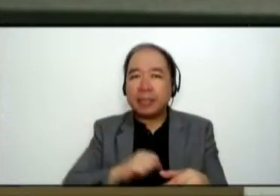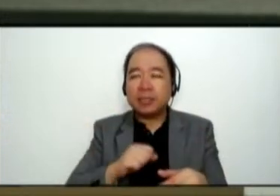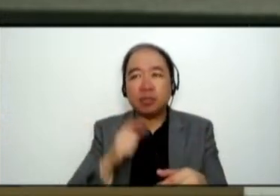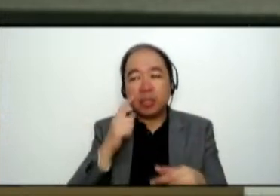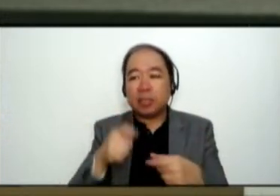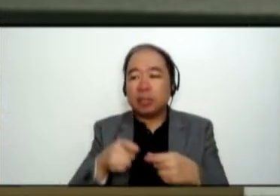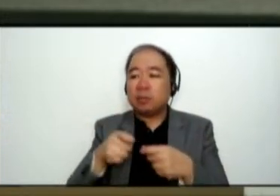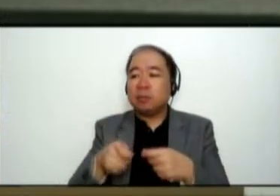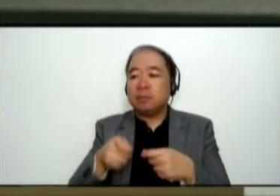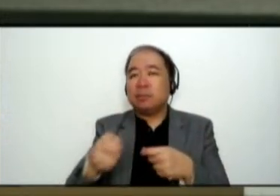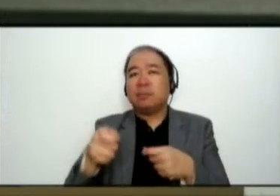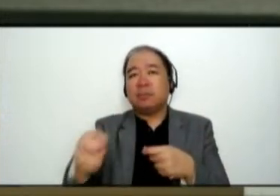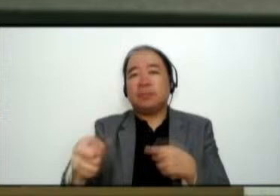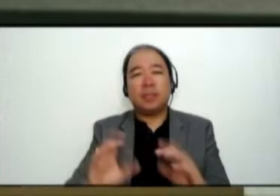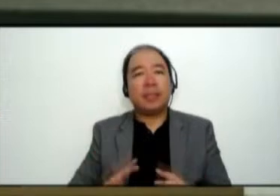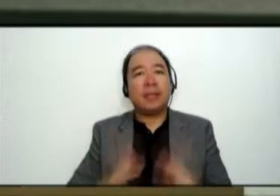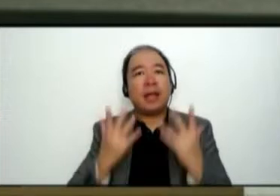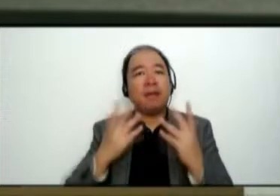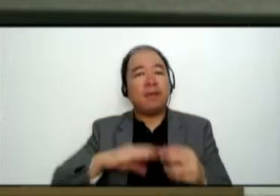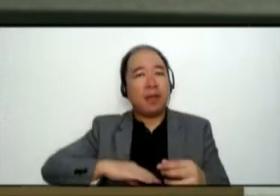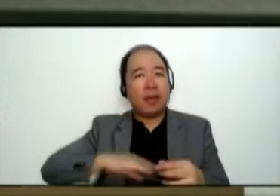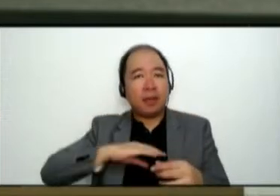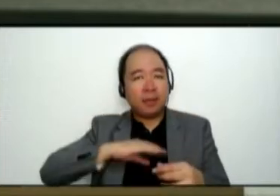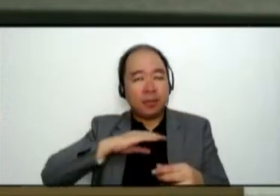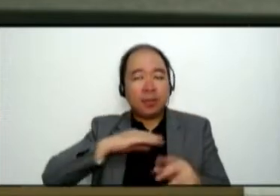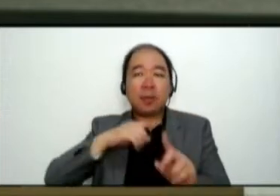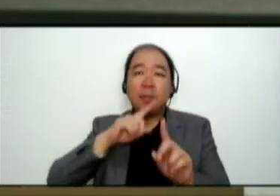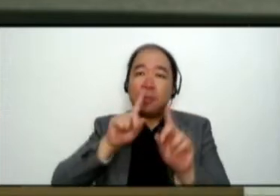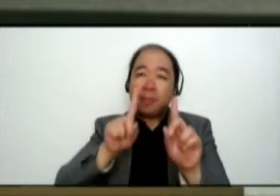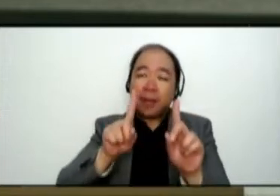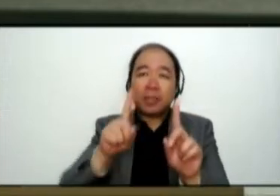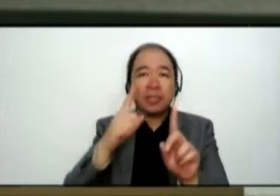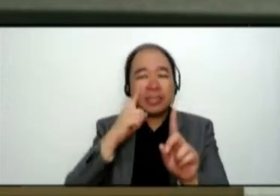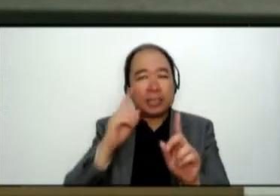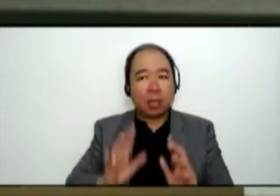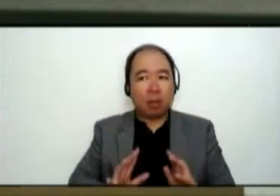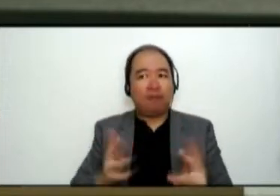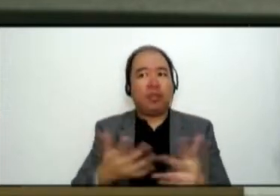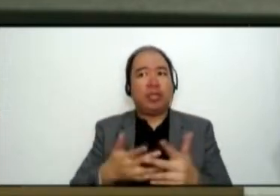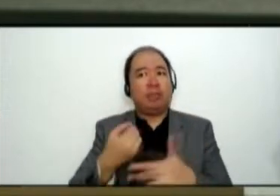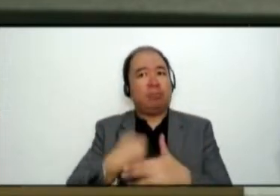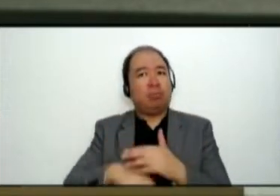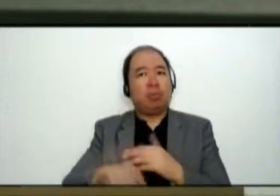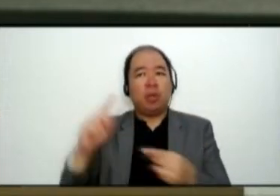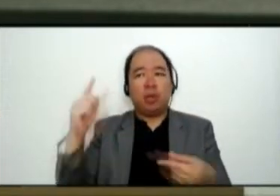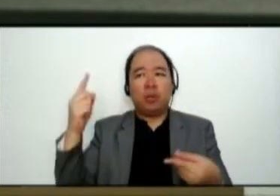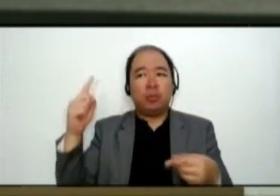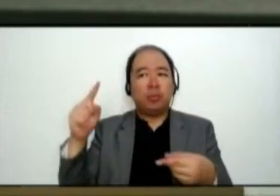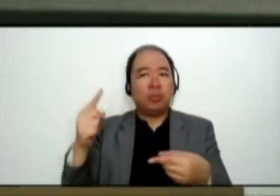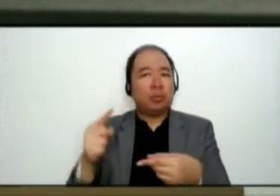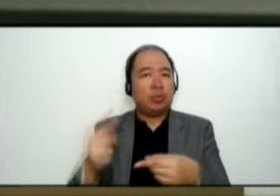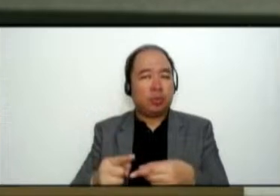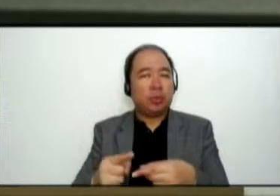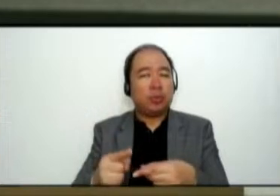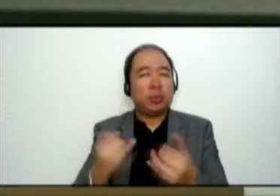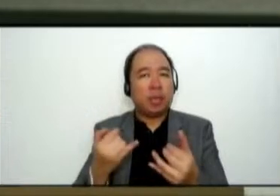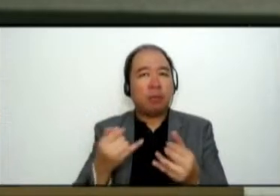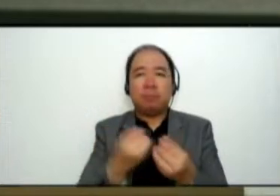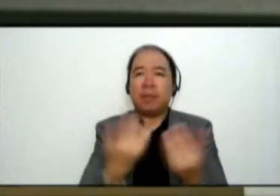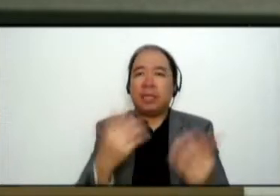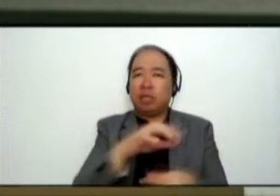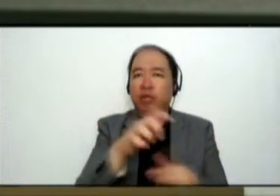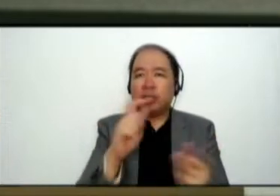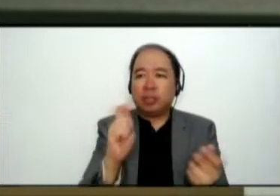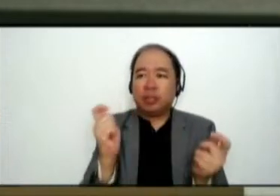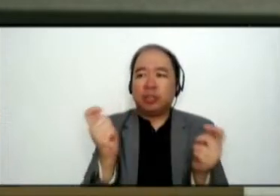expectancy and declining fertility, a number of countries are experiencing profound demographic shift. Older persons